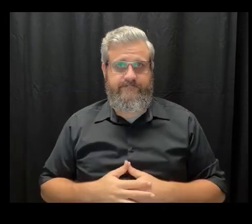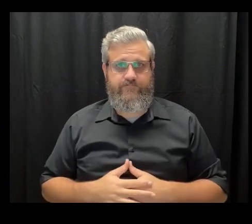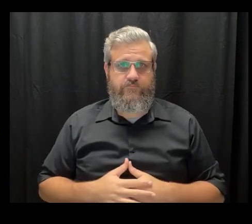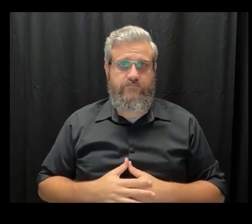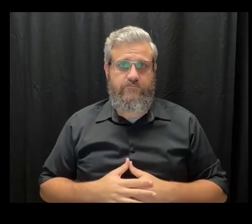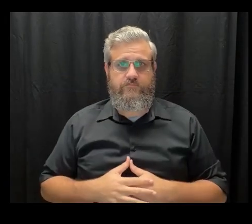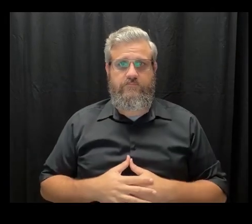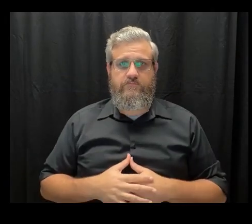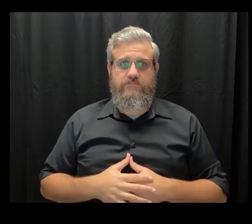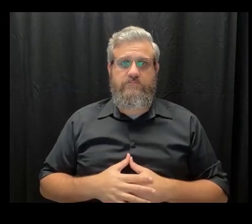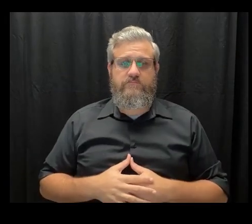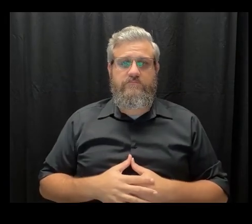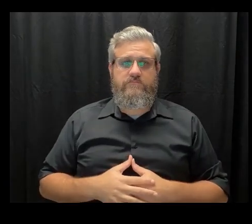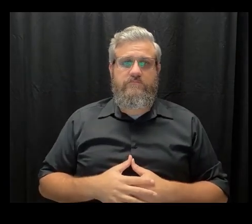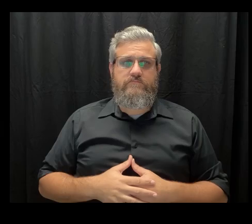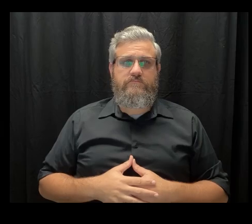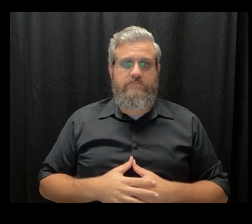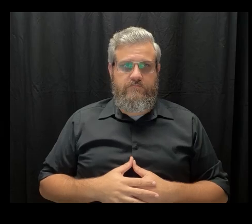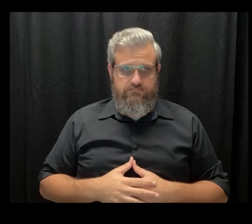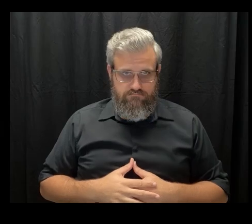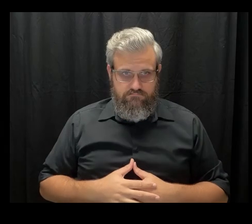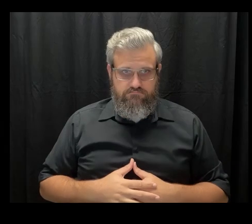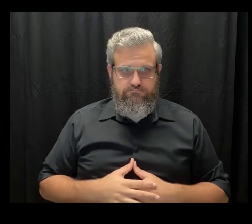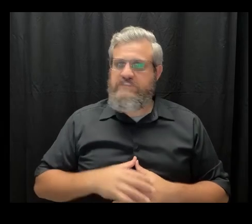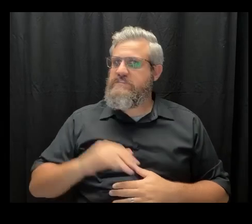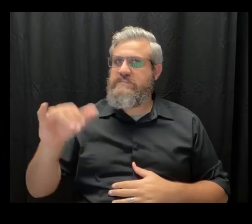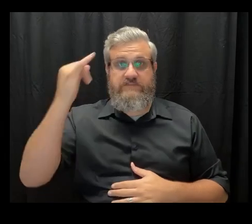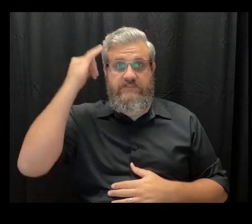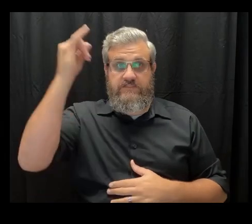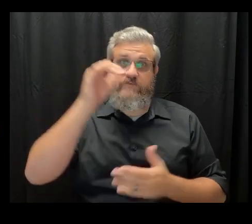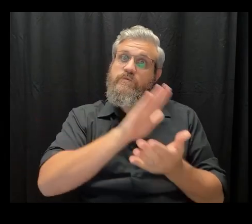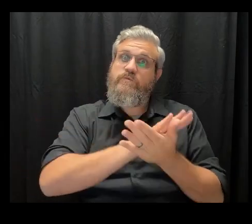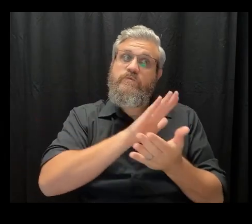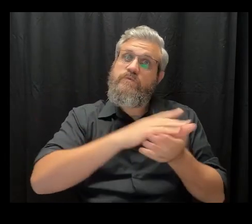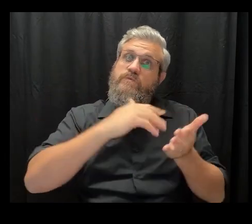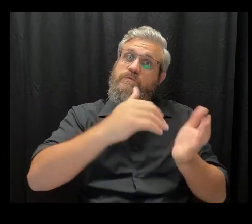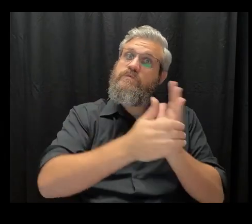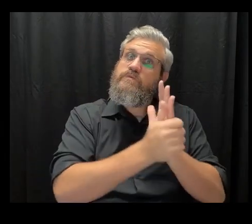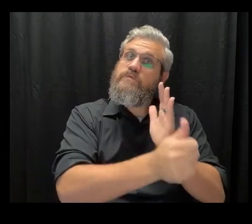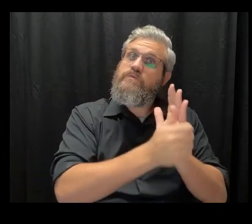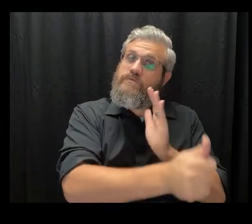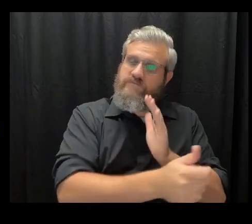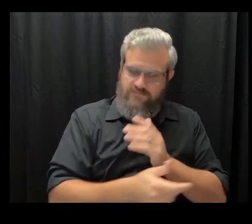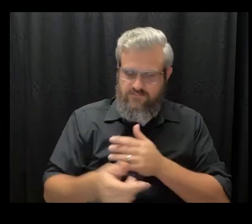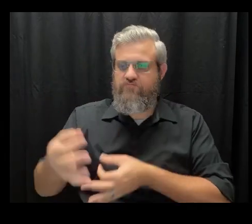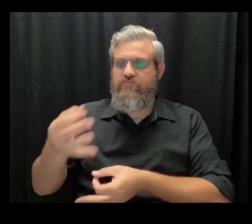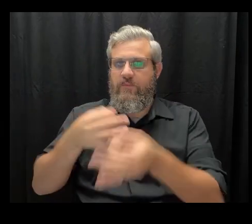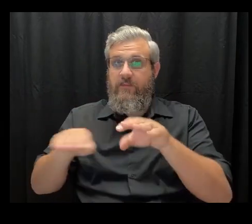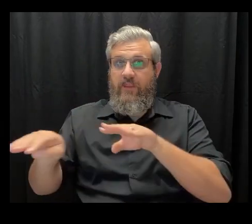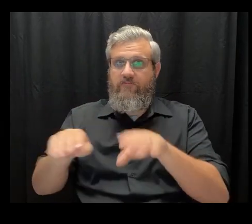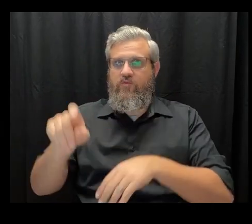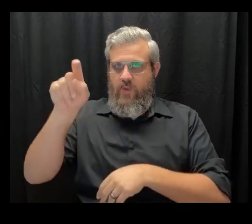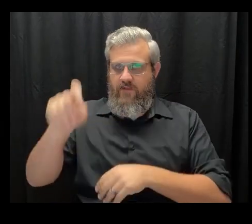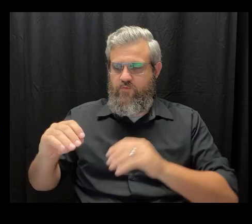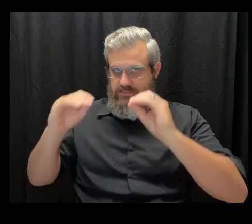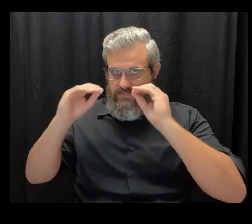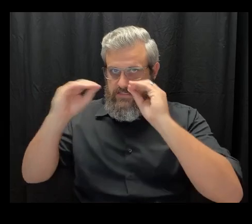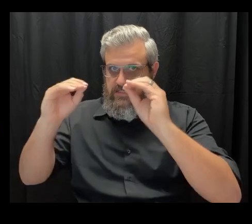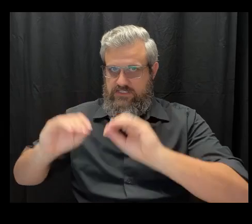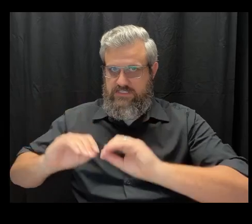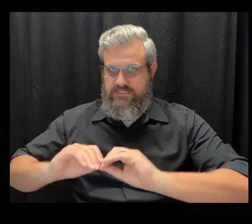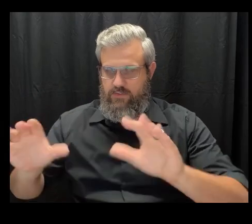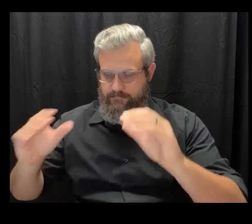Just like academic skills, replacement behaviors need to be explicitly taught. Explicit instruction for replacement